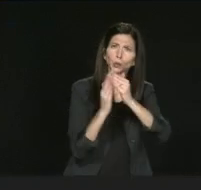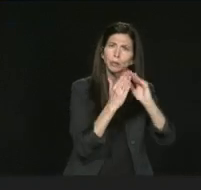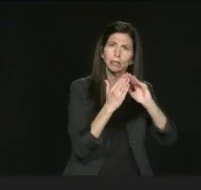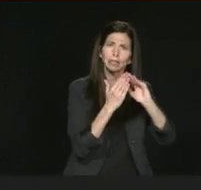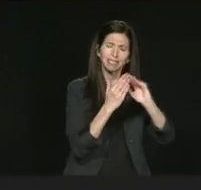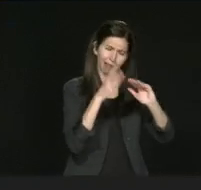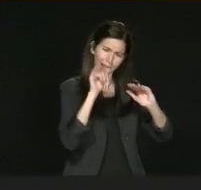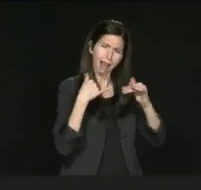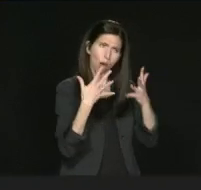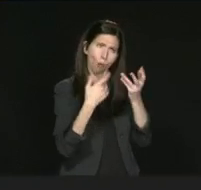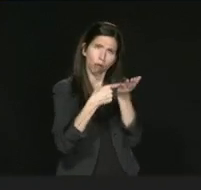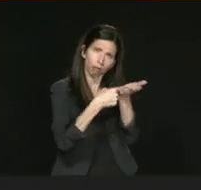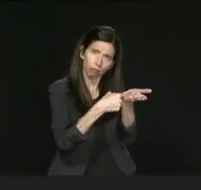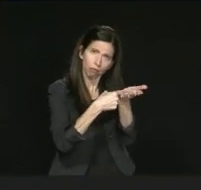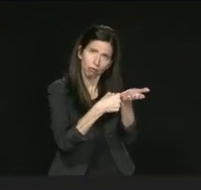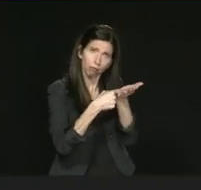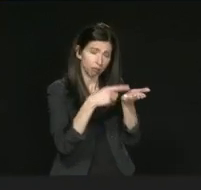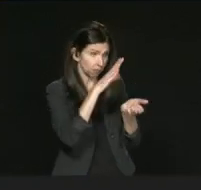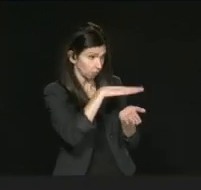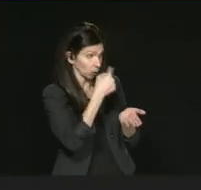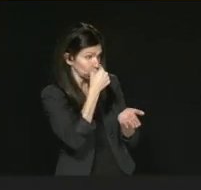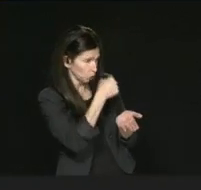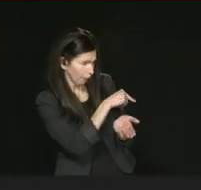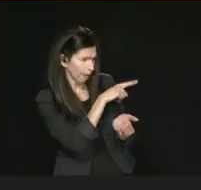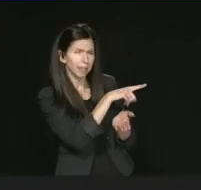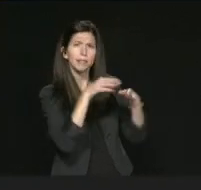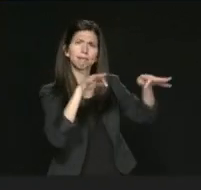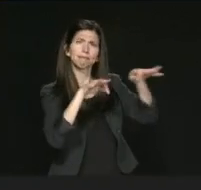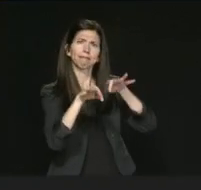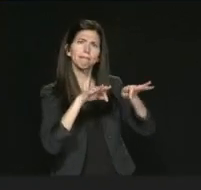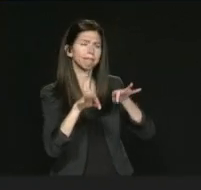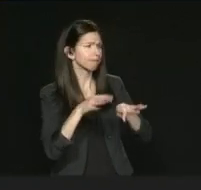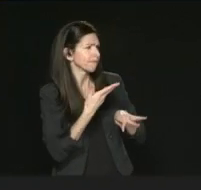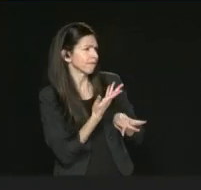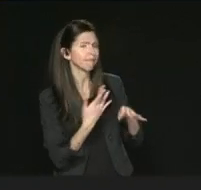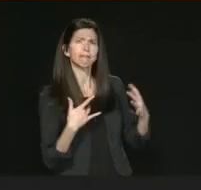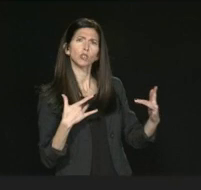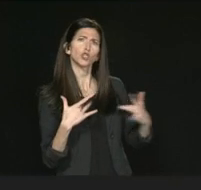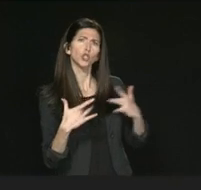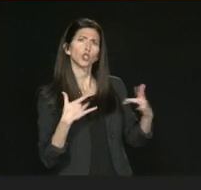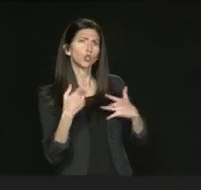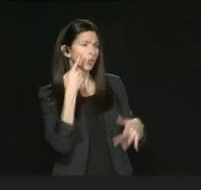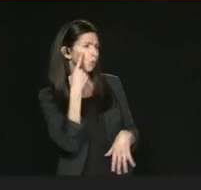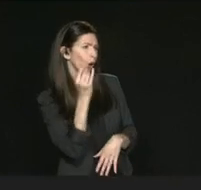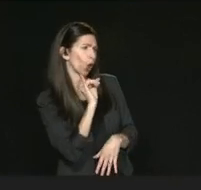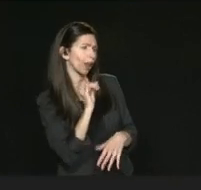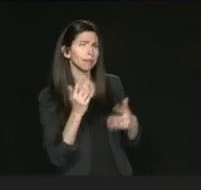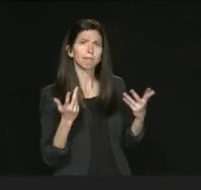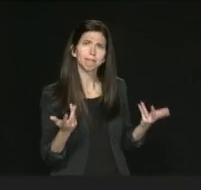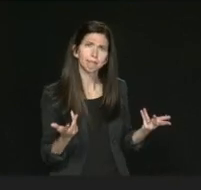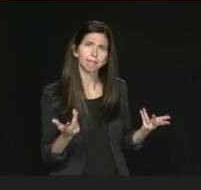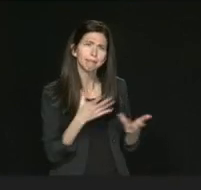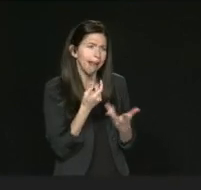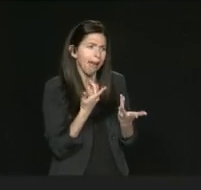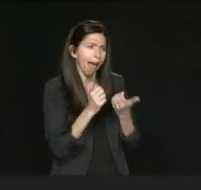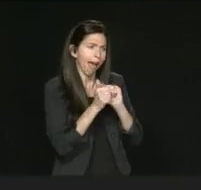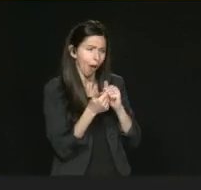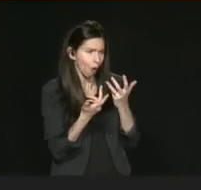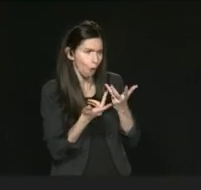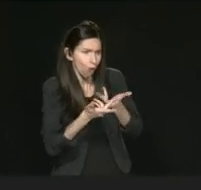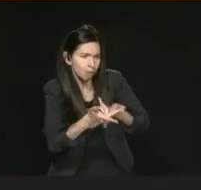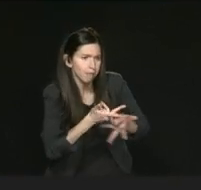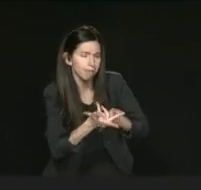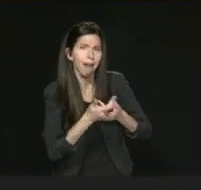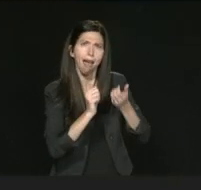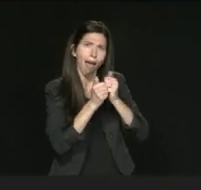of concern about this particular outbreak and what's being done on the ground to try and contain it? Dr.